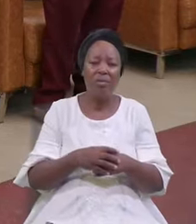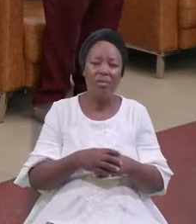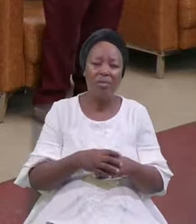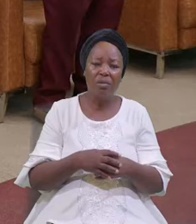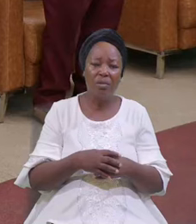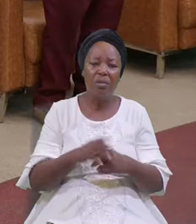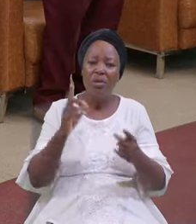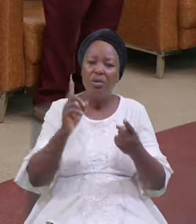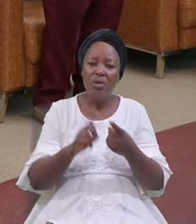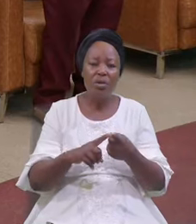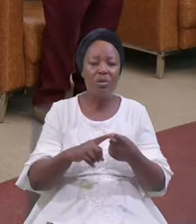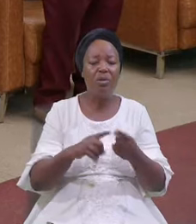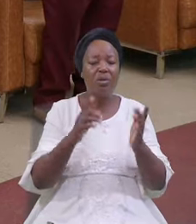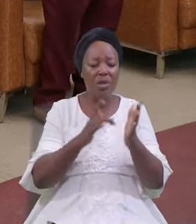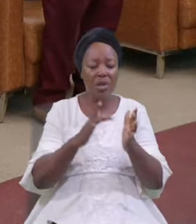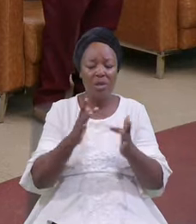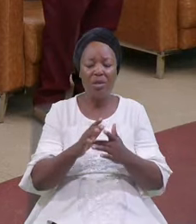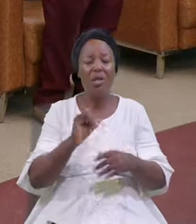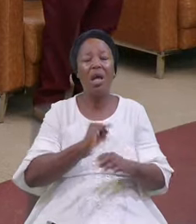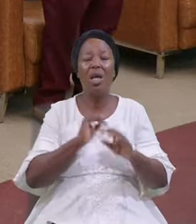All to Jesus I surrender.